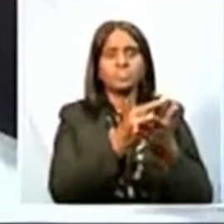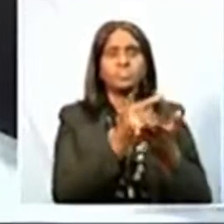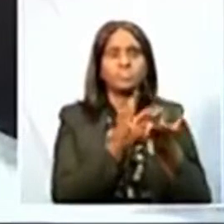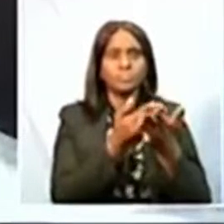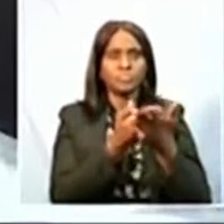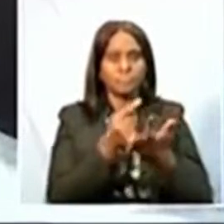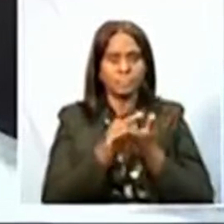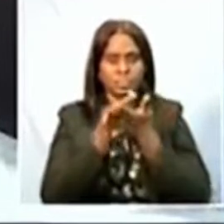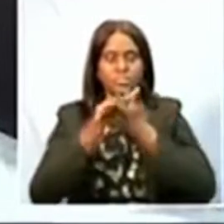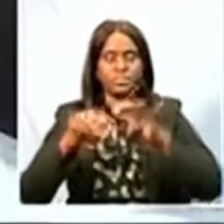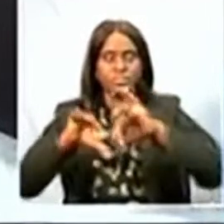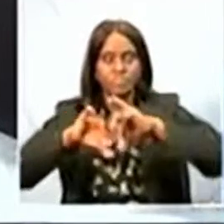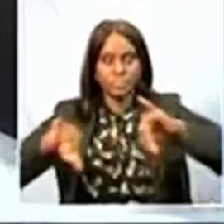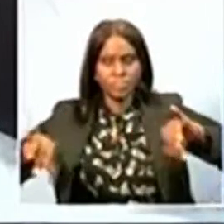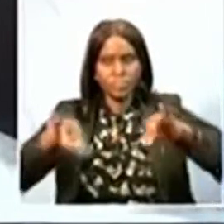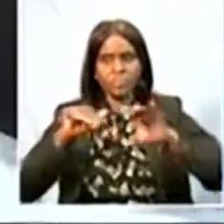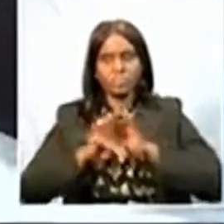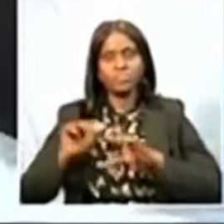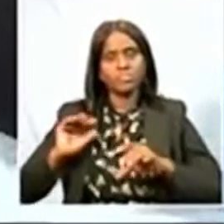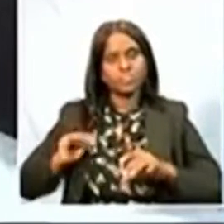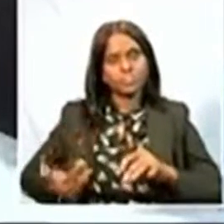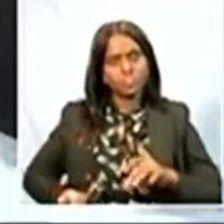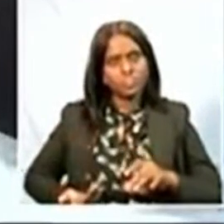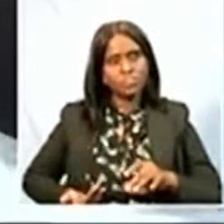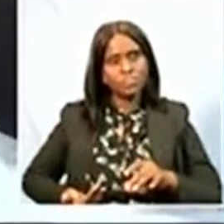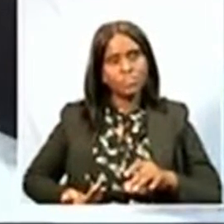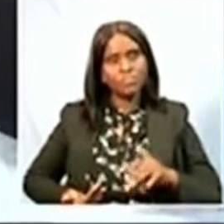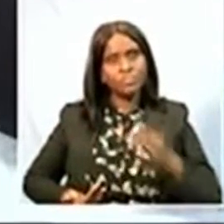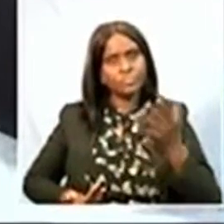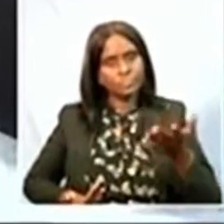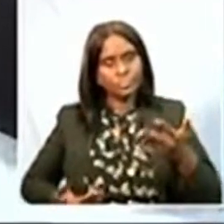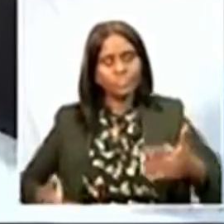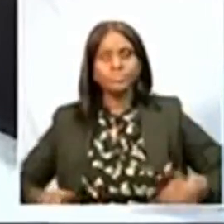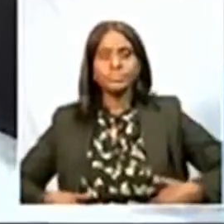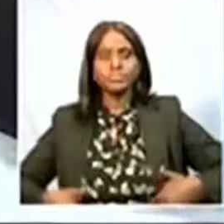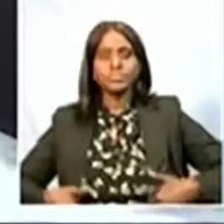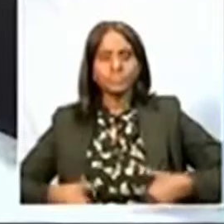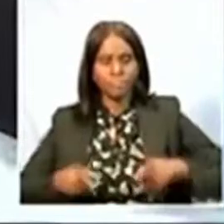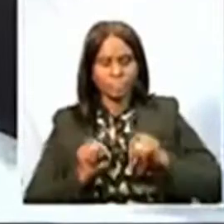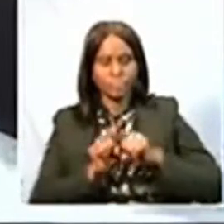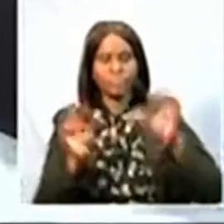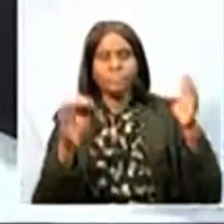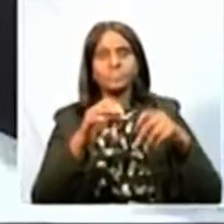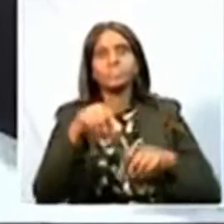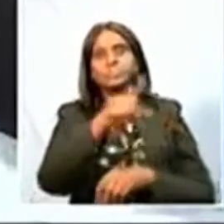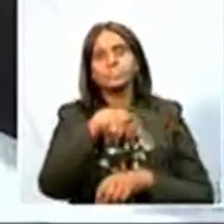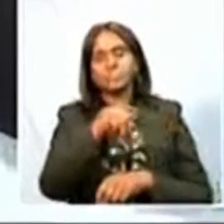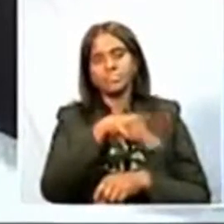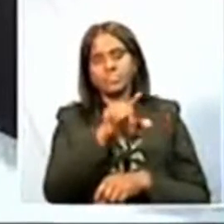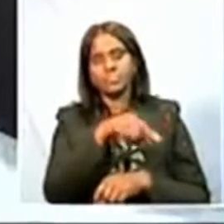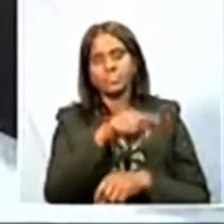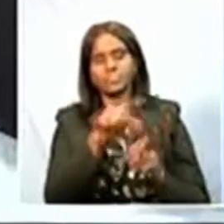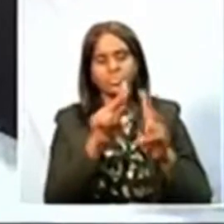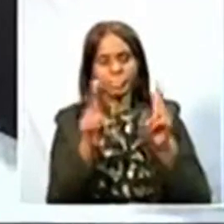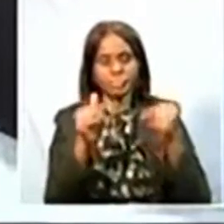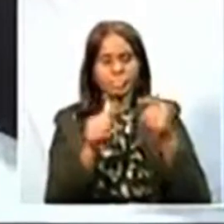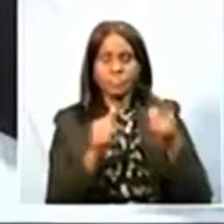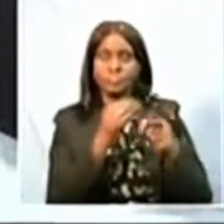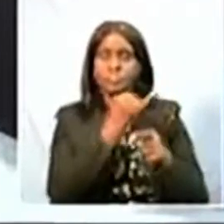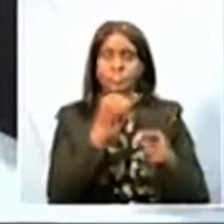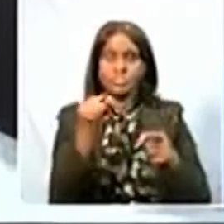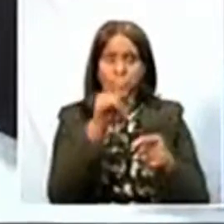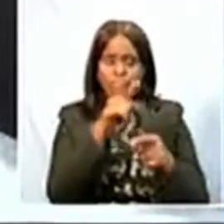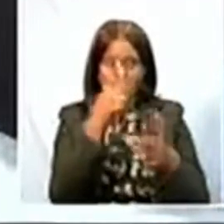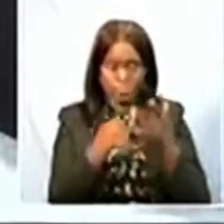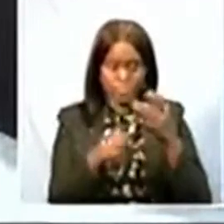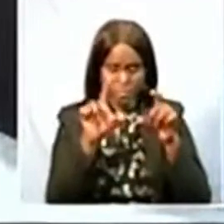Grants is separated into women, of course, youths, as well as community. So the issue here is to